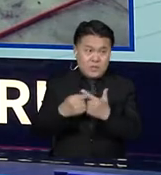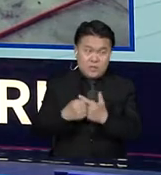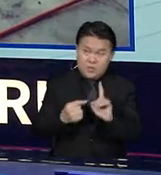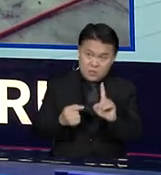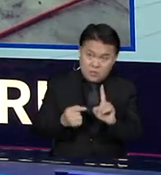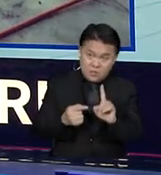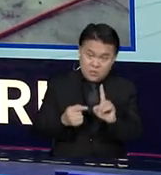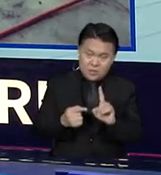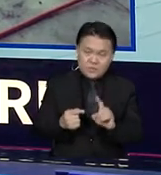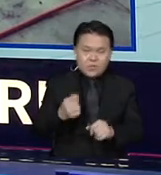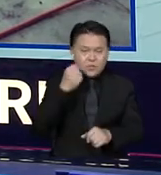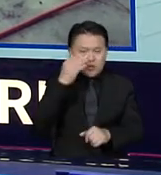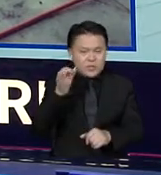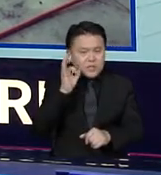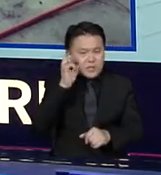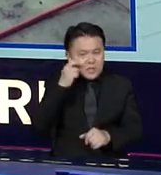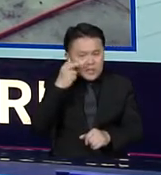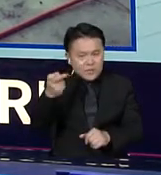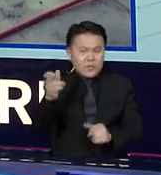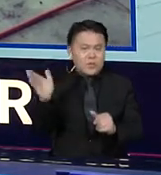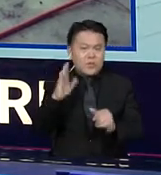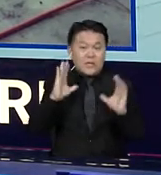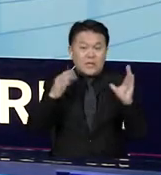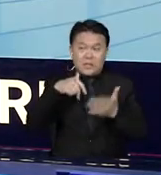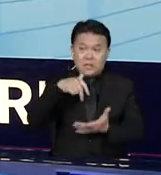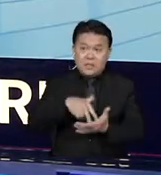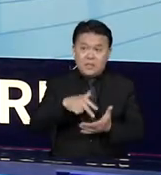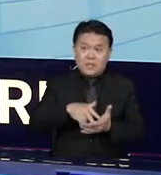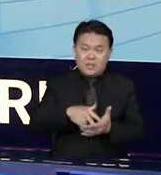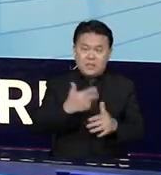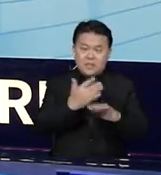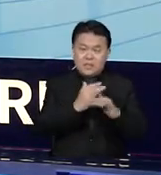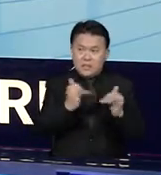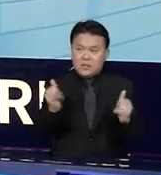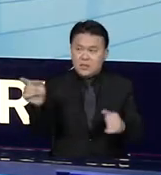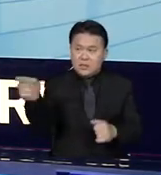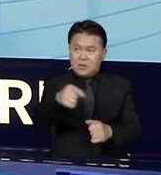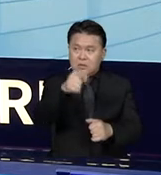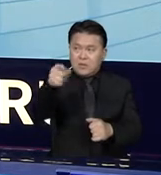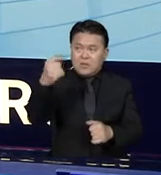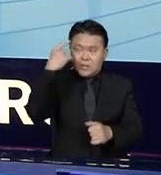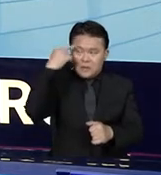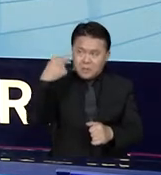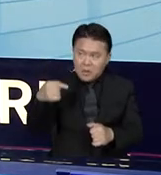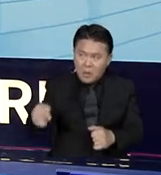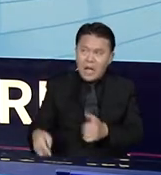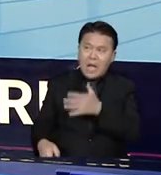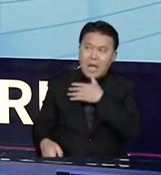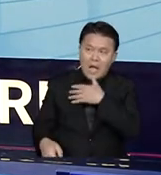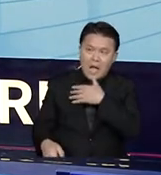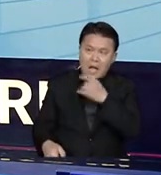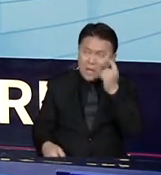is beginning to think about others in this new way. Could it be that